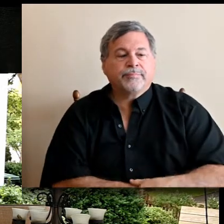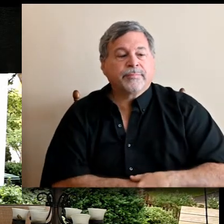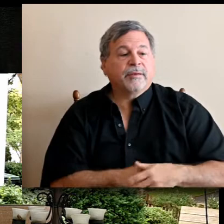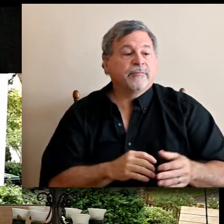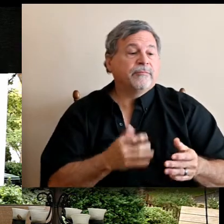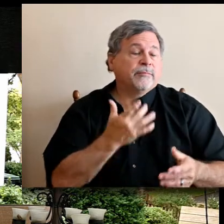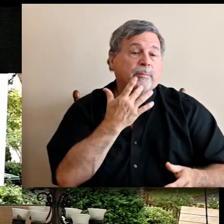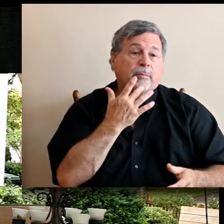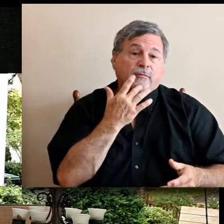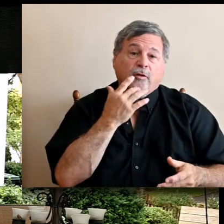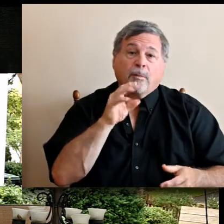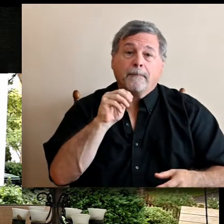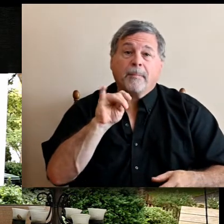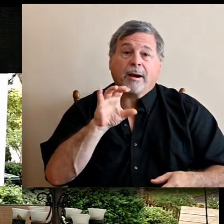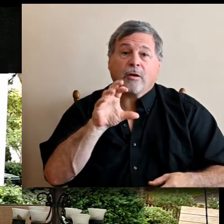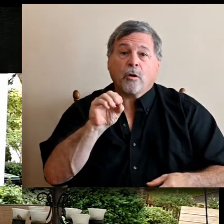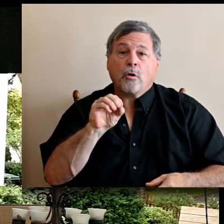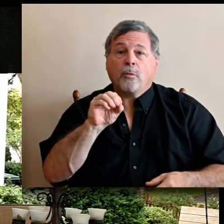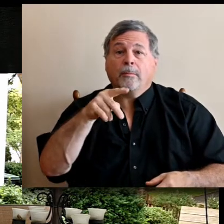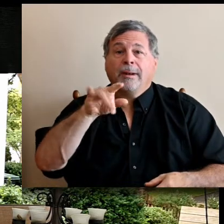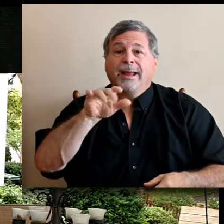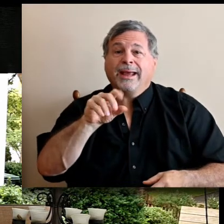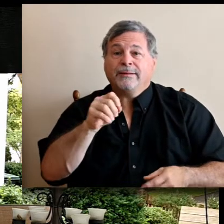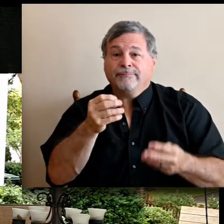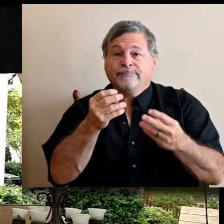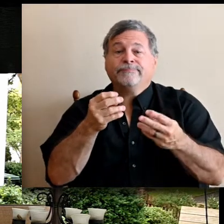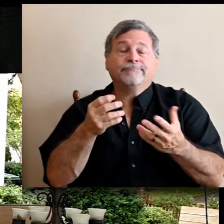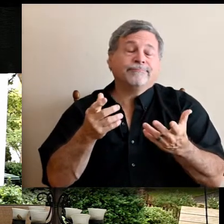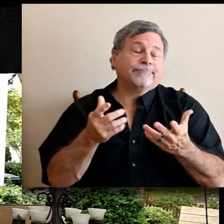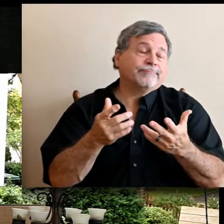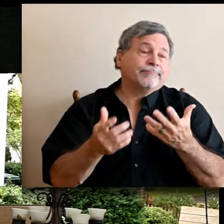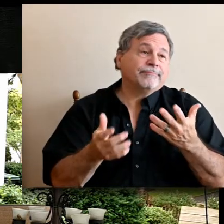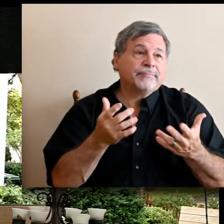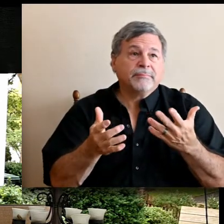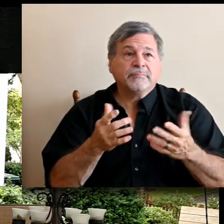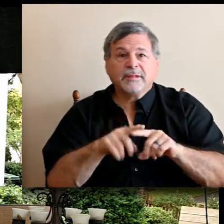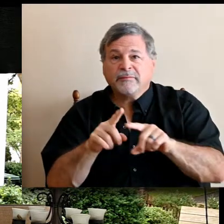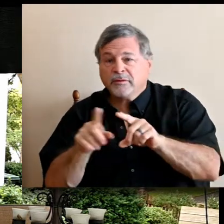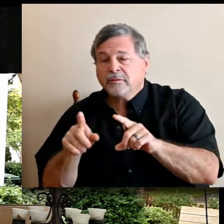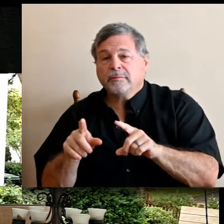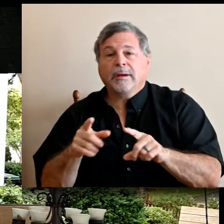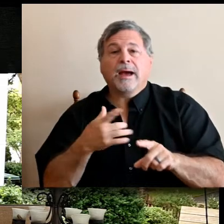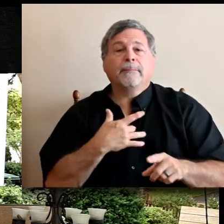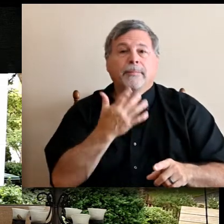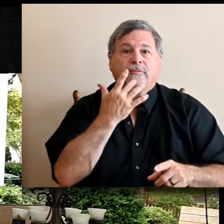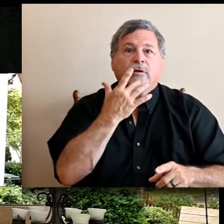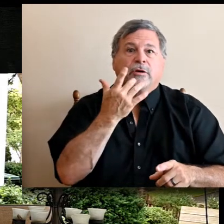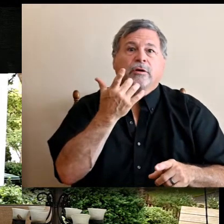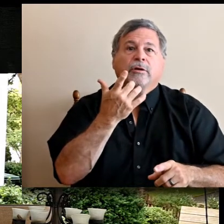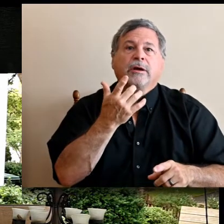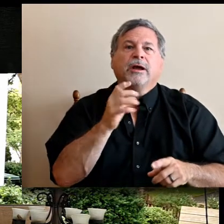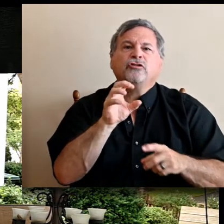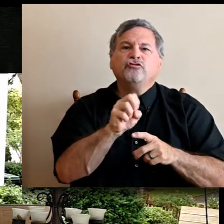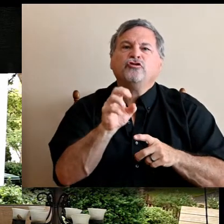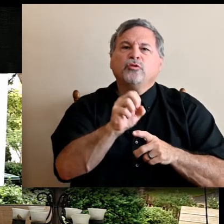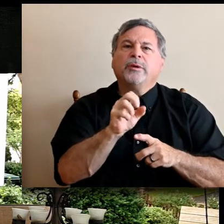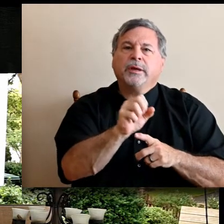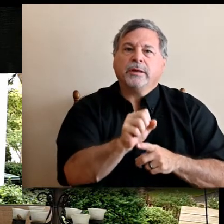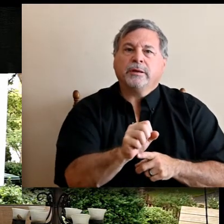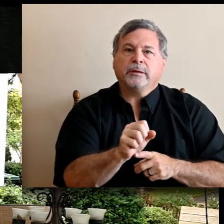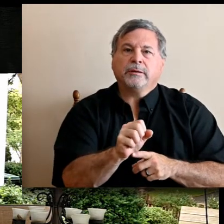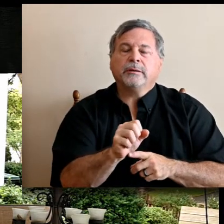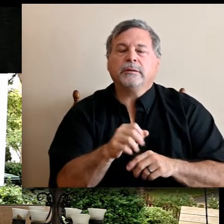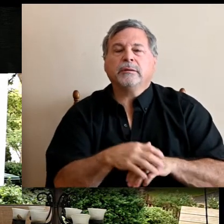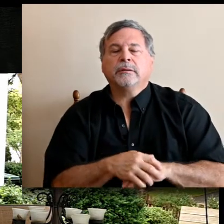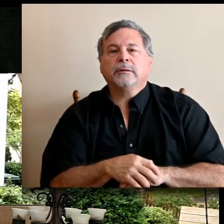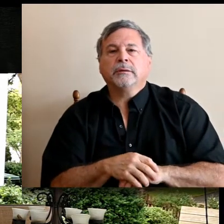Again, if you'd rather have microplane, just have it look like a dusting, but I kind of like having a little chewiness of a